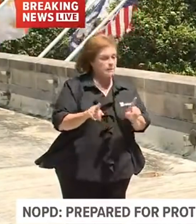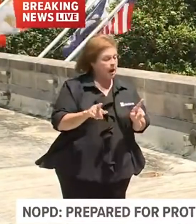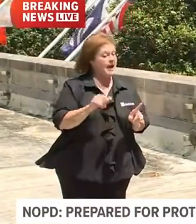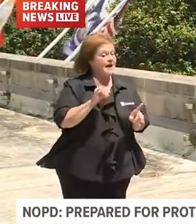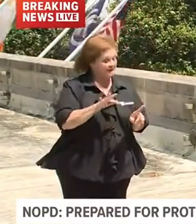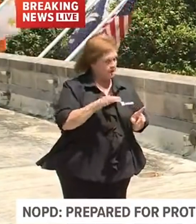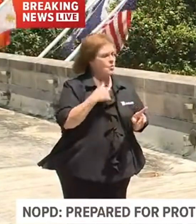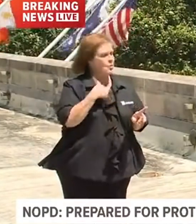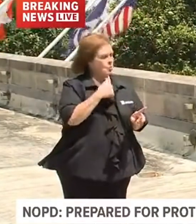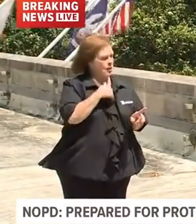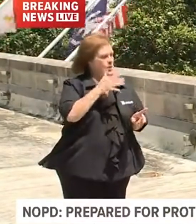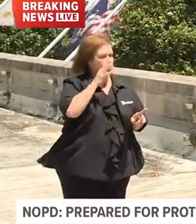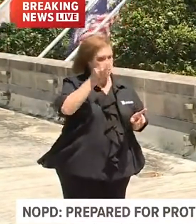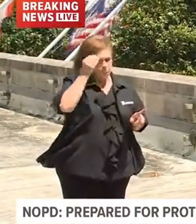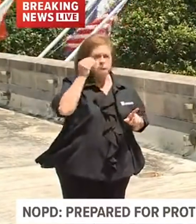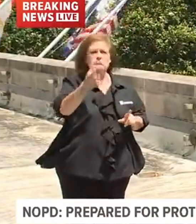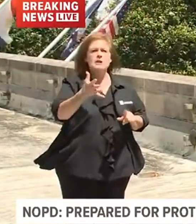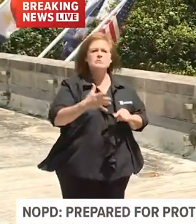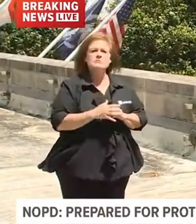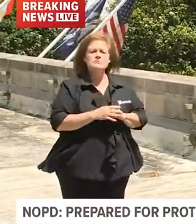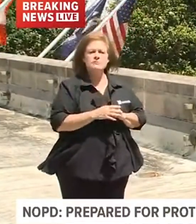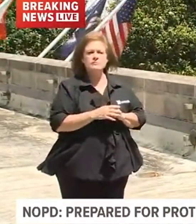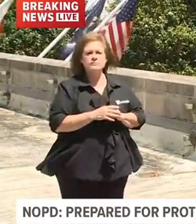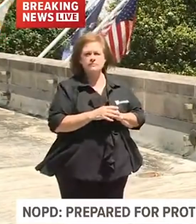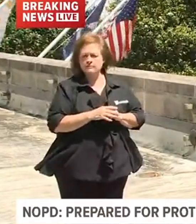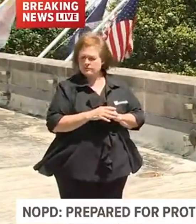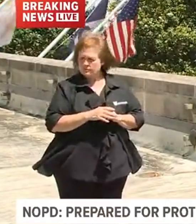always. Any other questions?